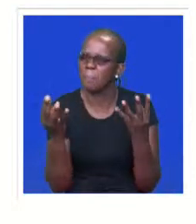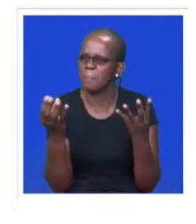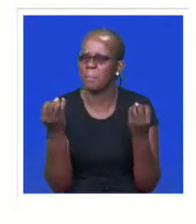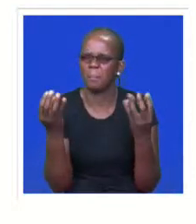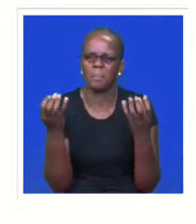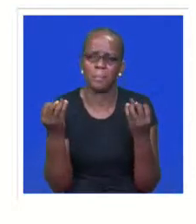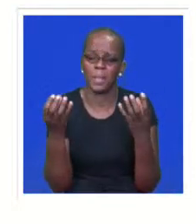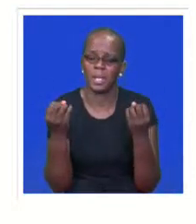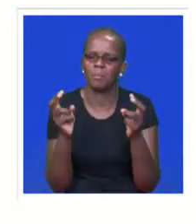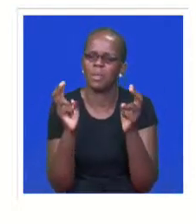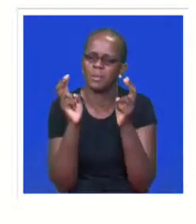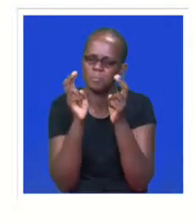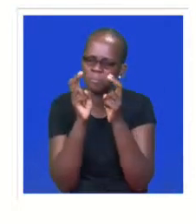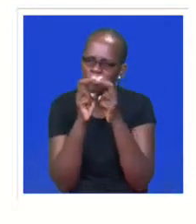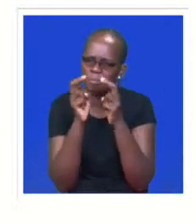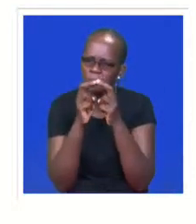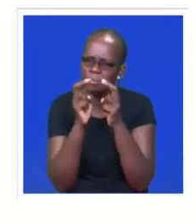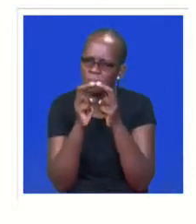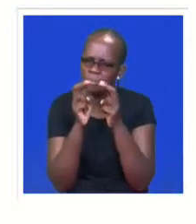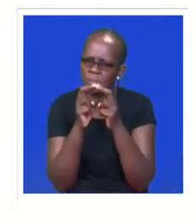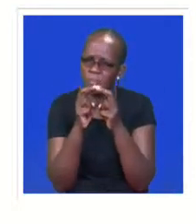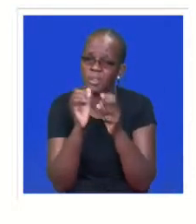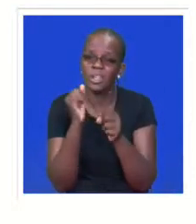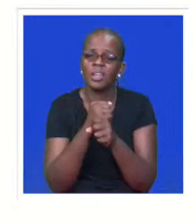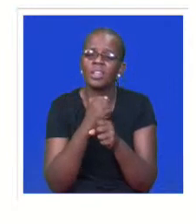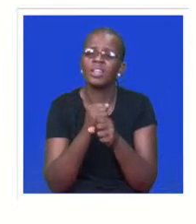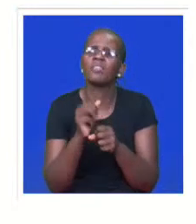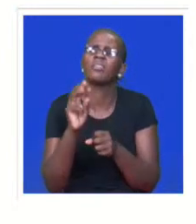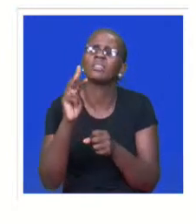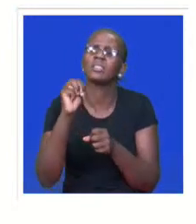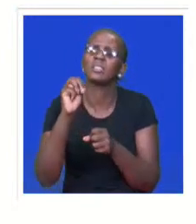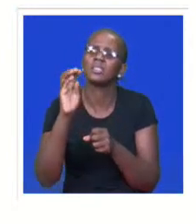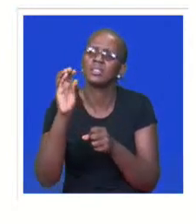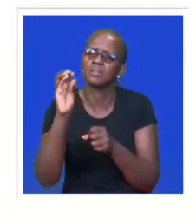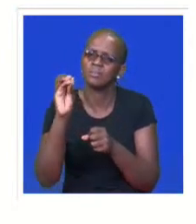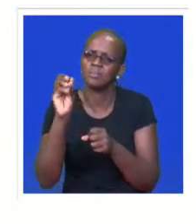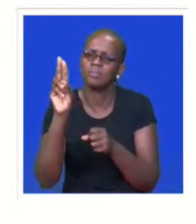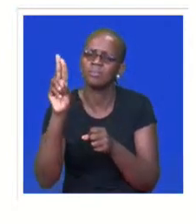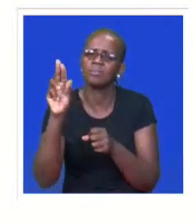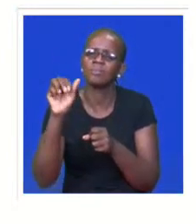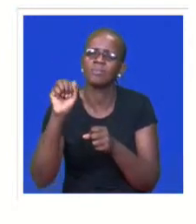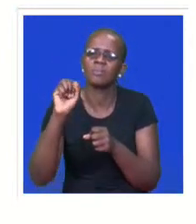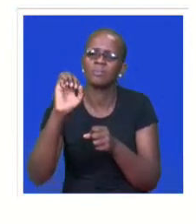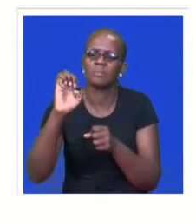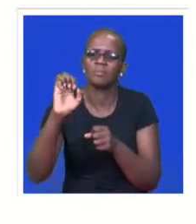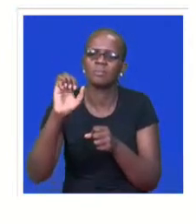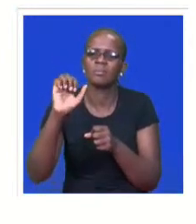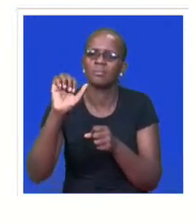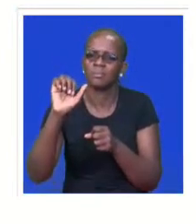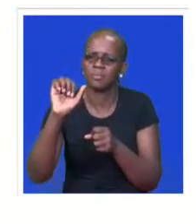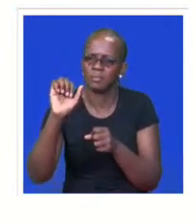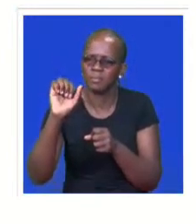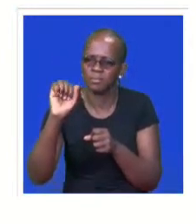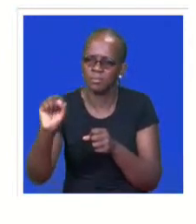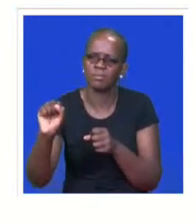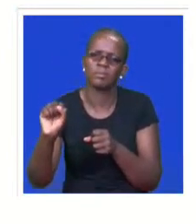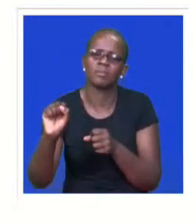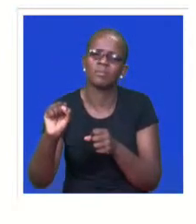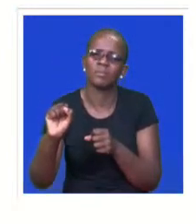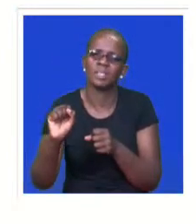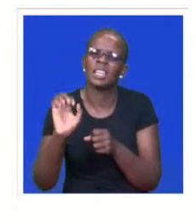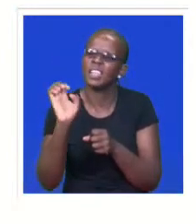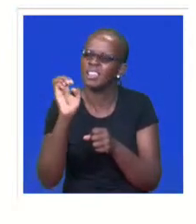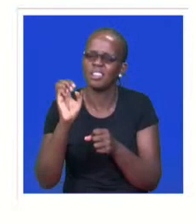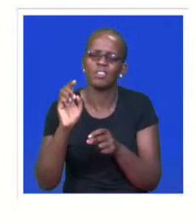say, now these are mice. We don't say mouses. No, in English we don't have mouses. Instead